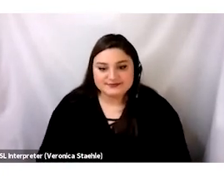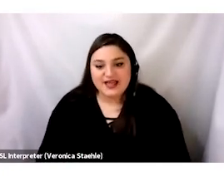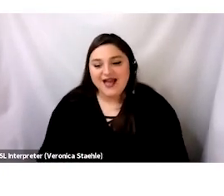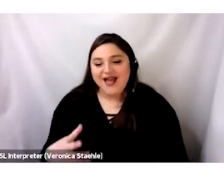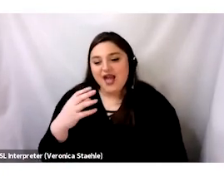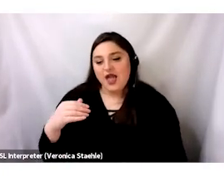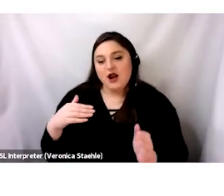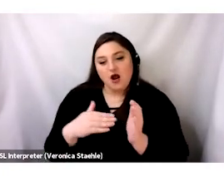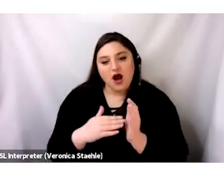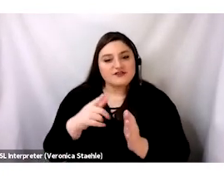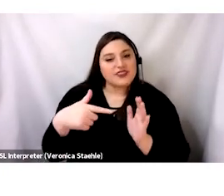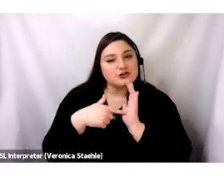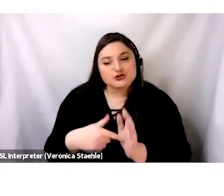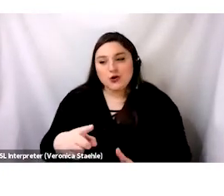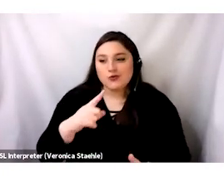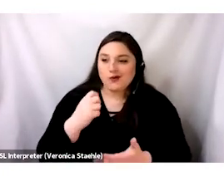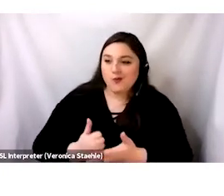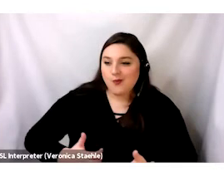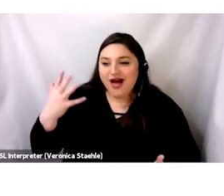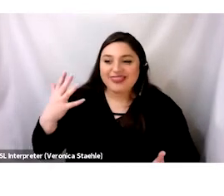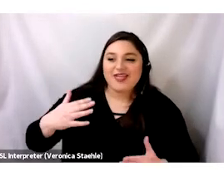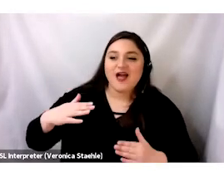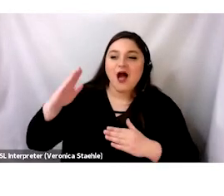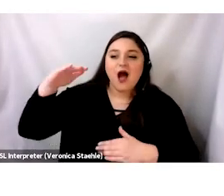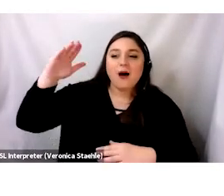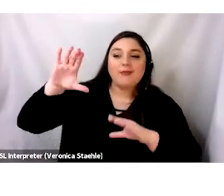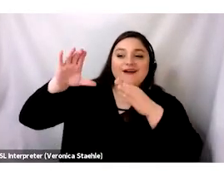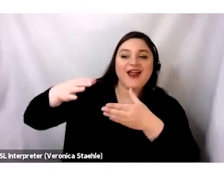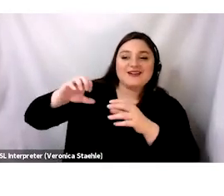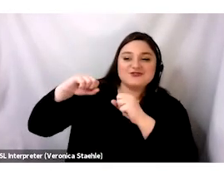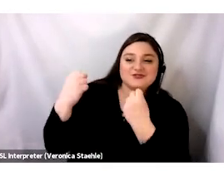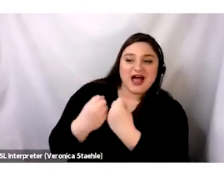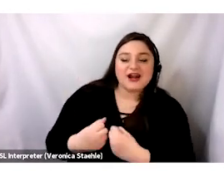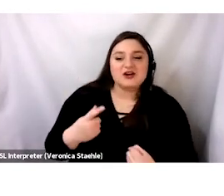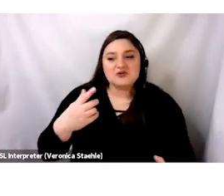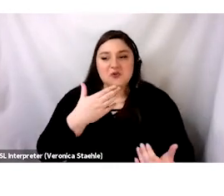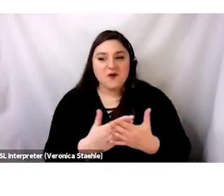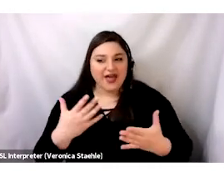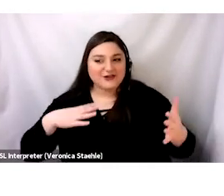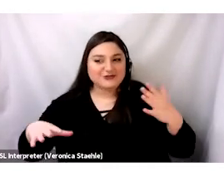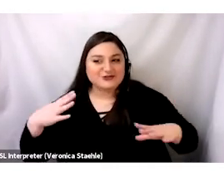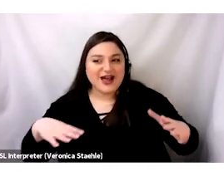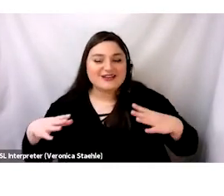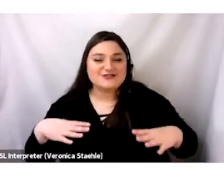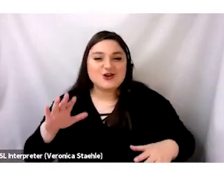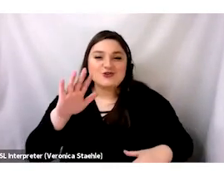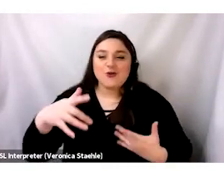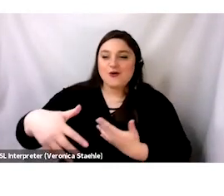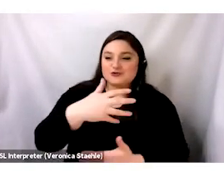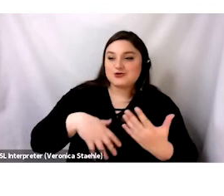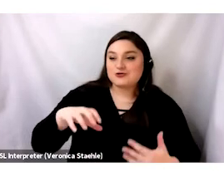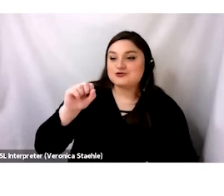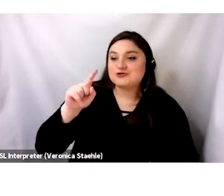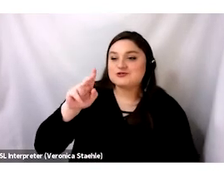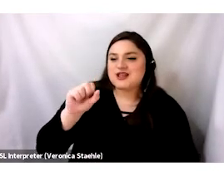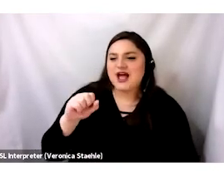society. You always are perfectly dressed in the latest fashionable attire. Your social status allows you to take time to